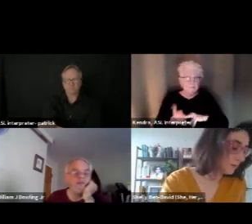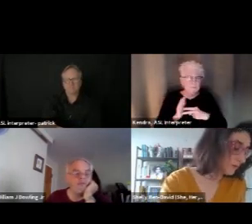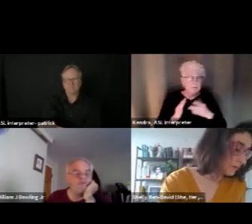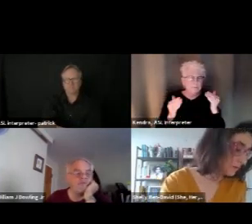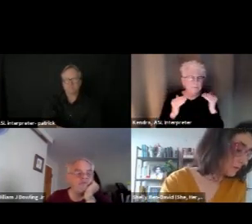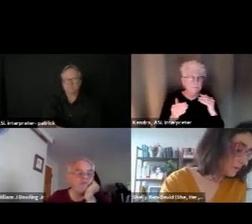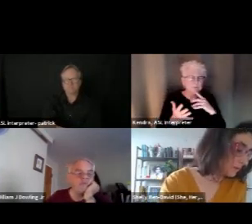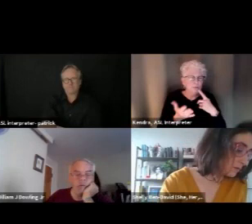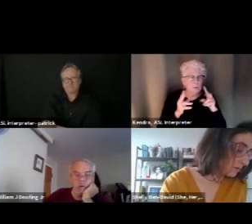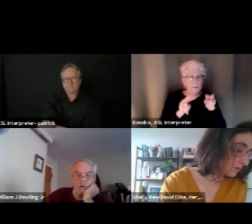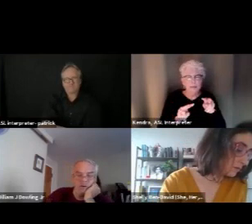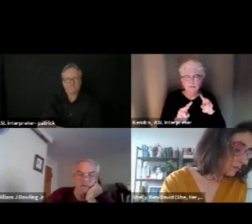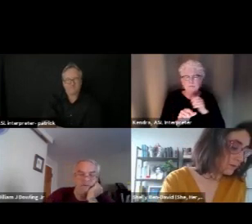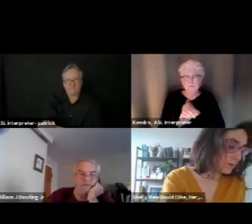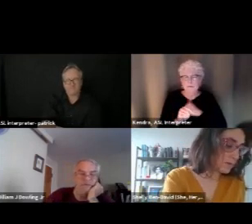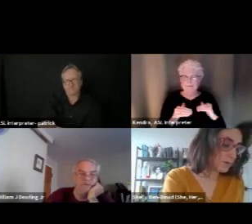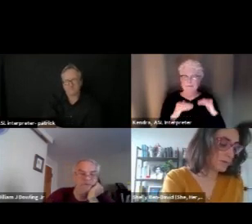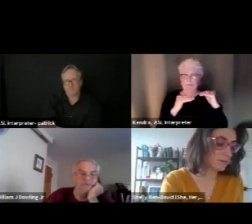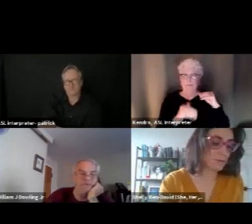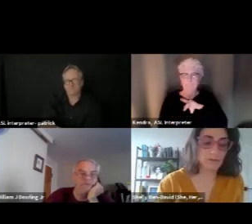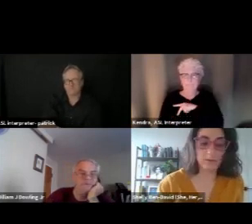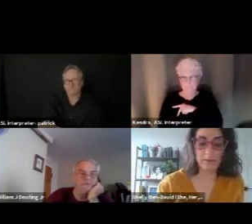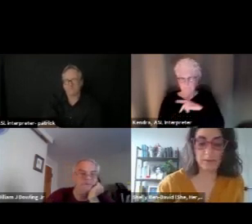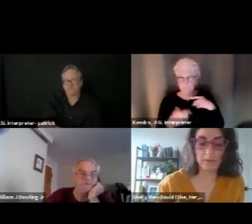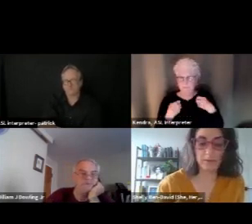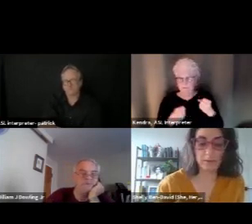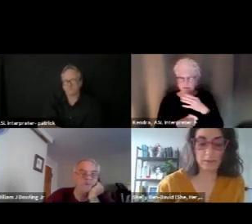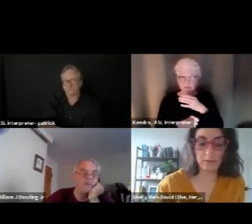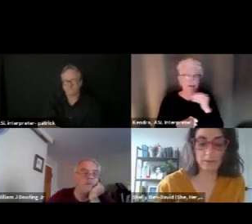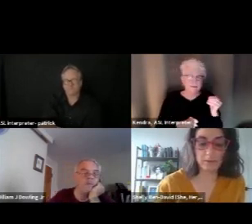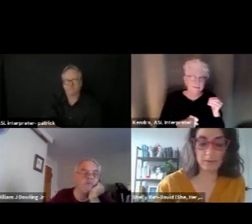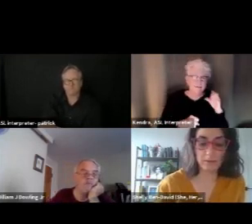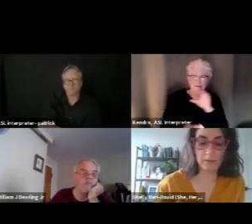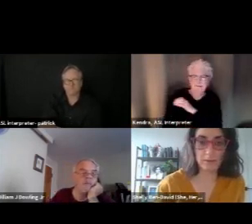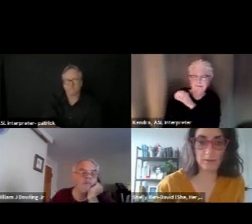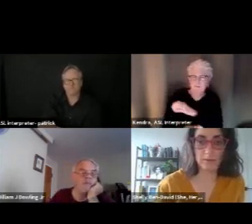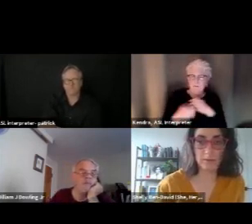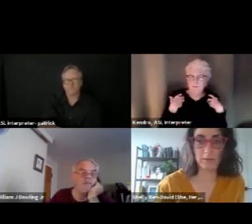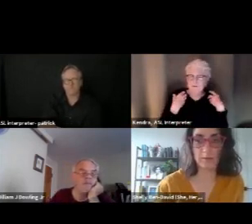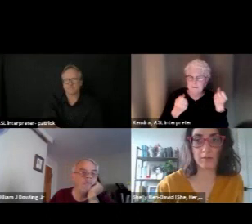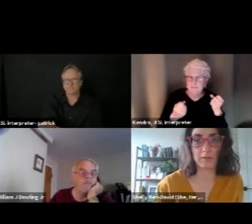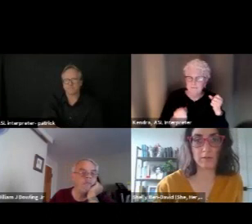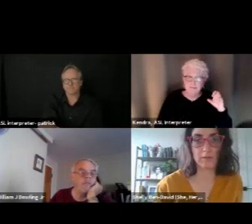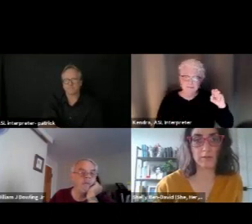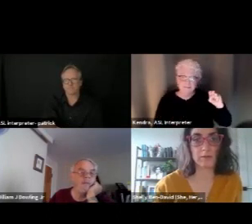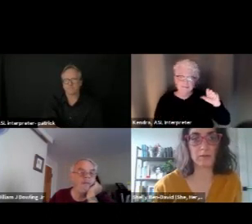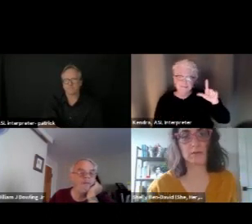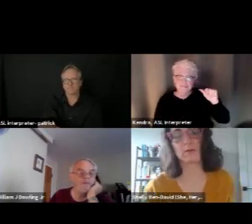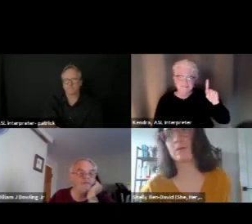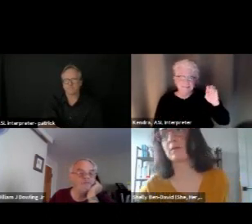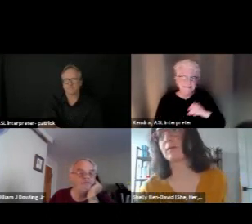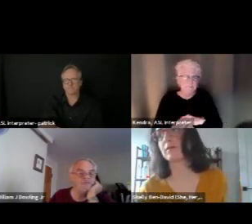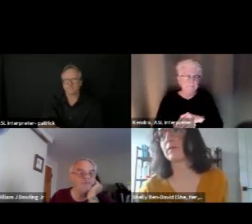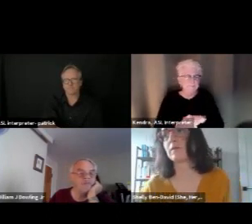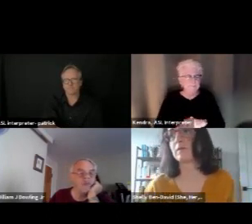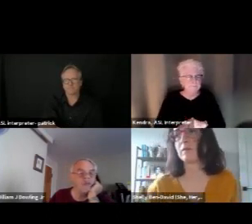reflects what clinicians think about recovery. And recovery from mental illness kind of fits within the clinical